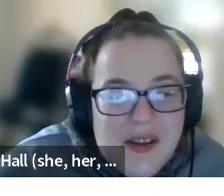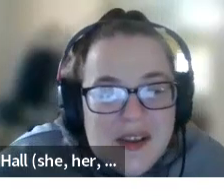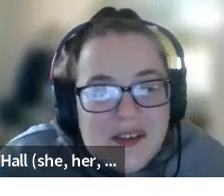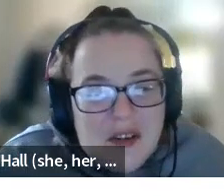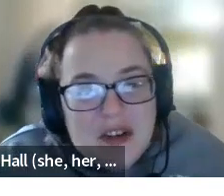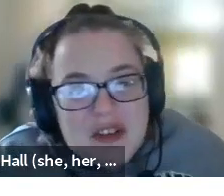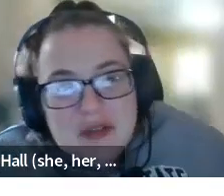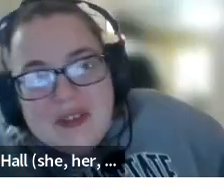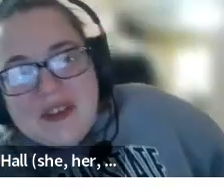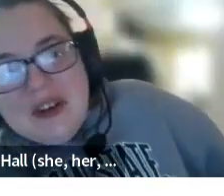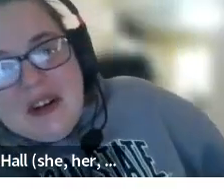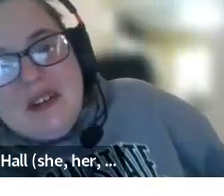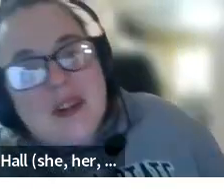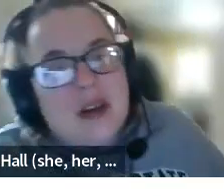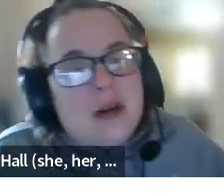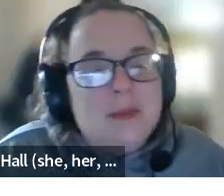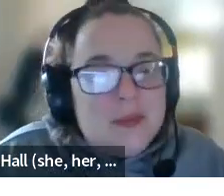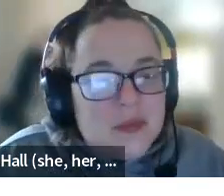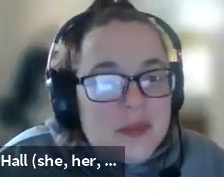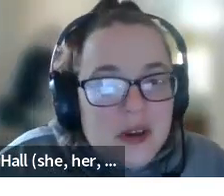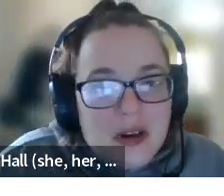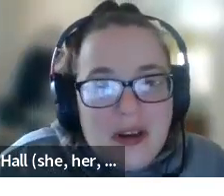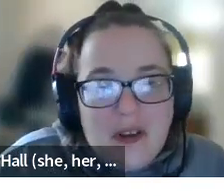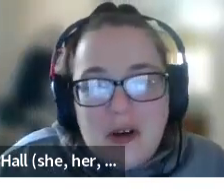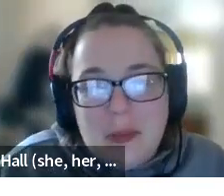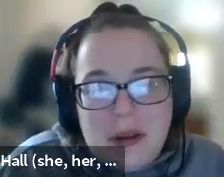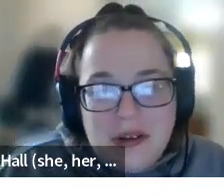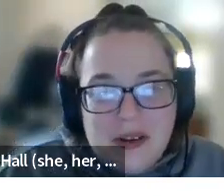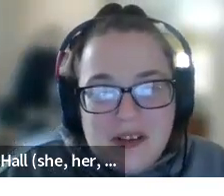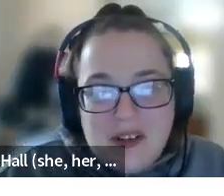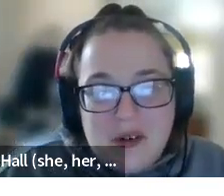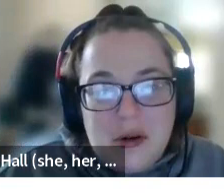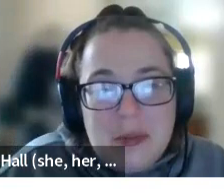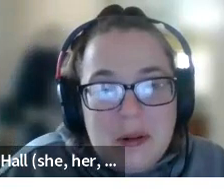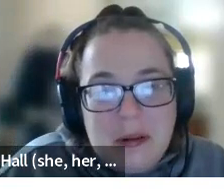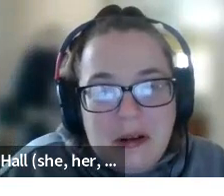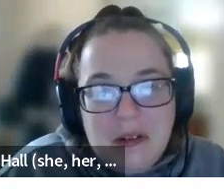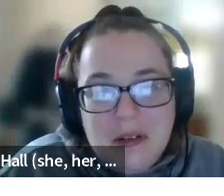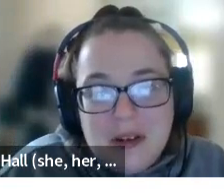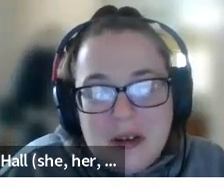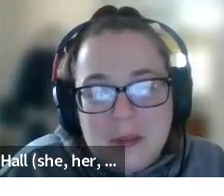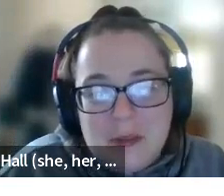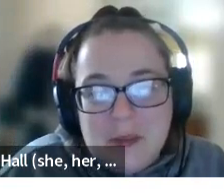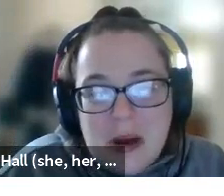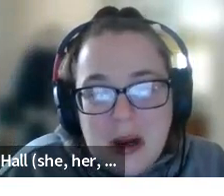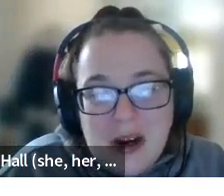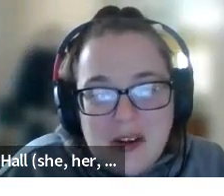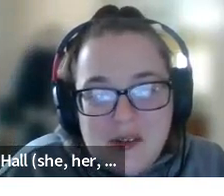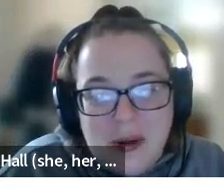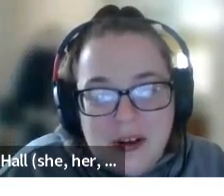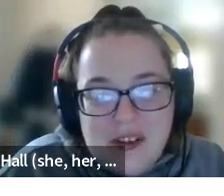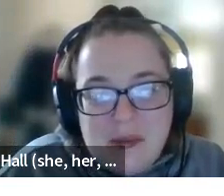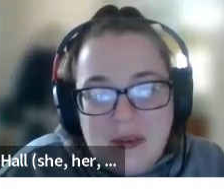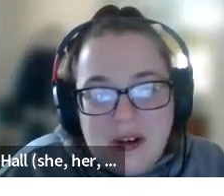Okay, so I just wanted to start out talking a little bit as a group about